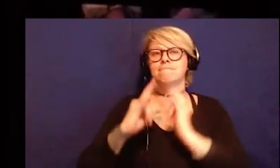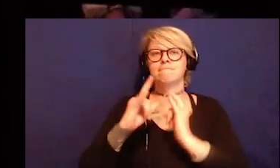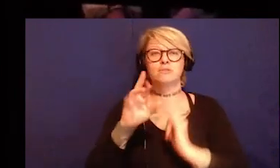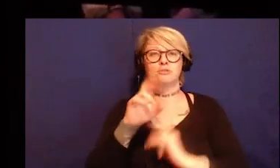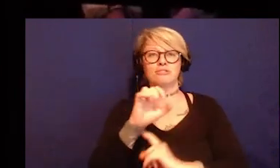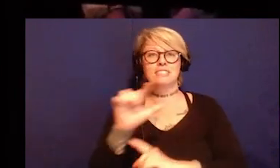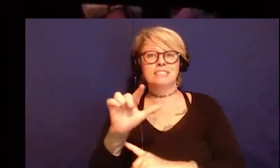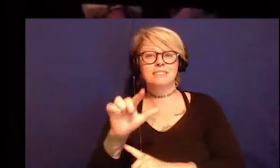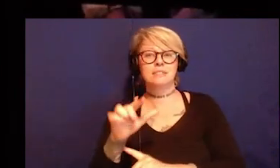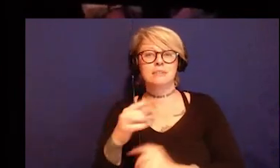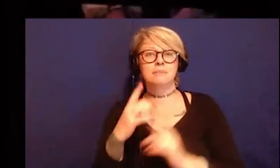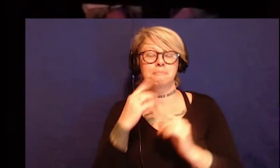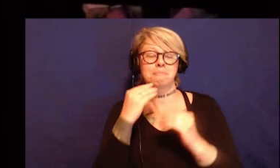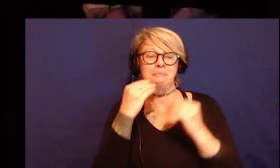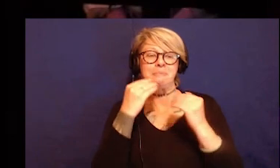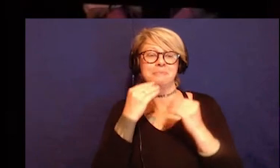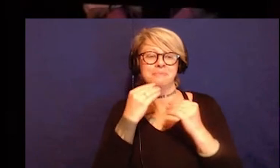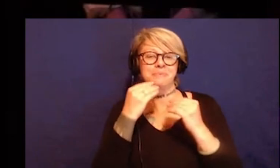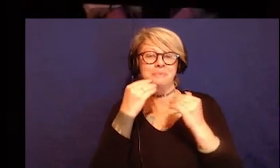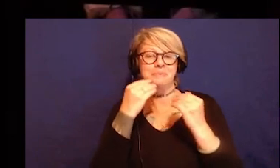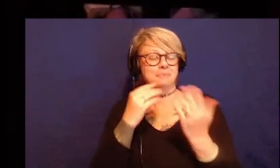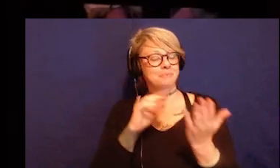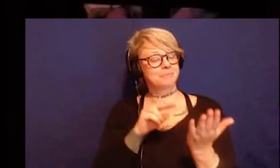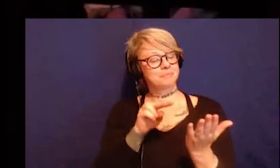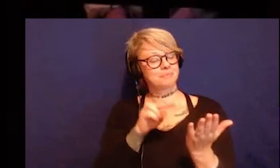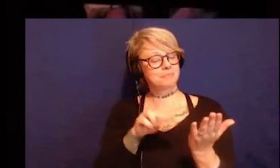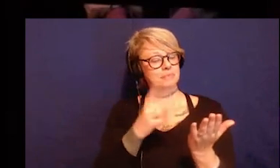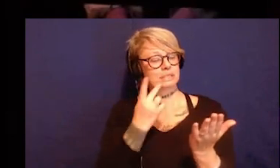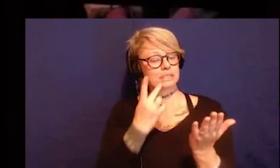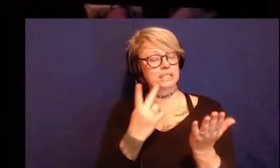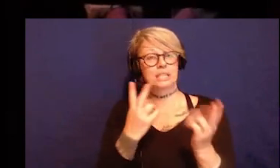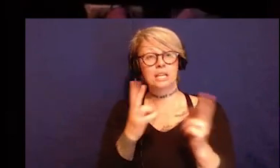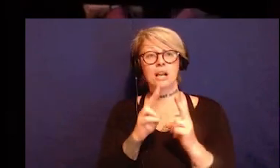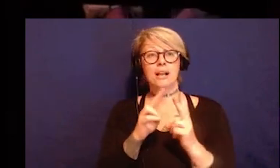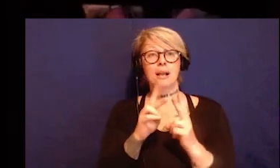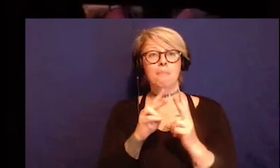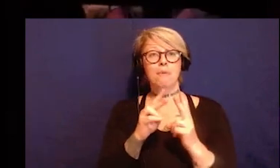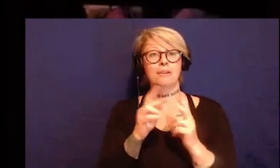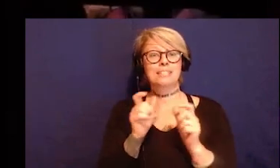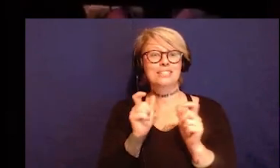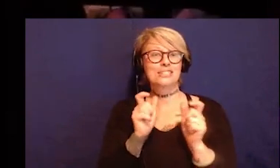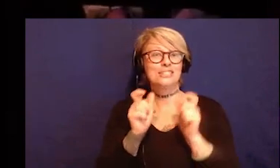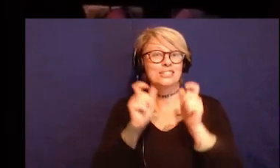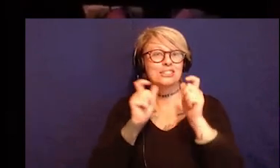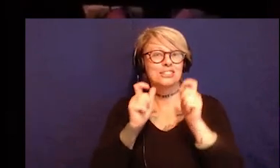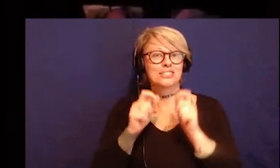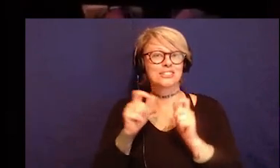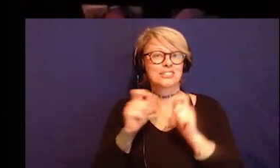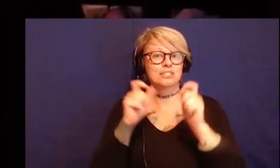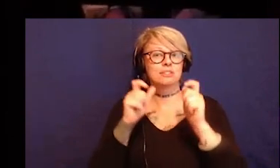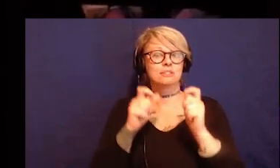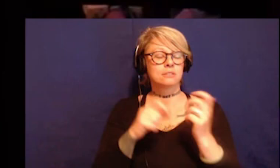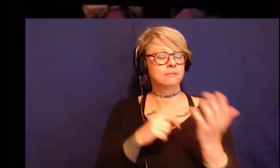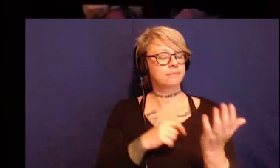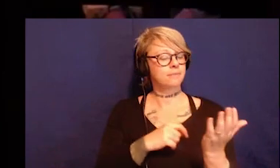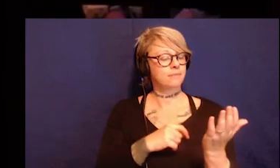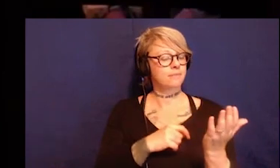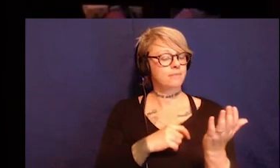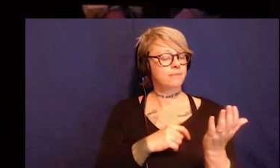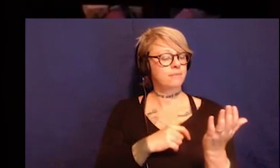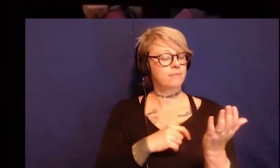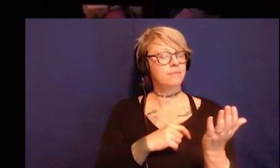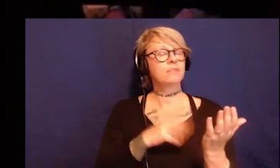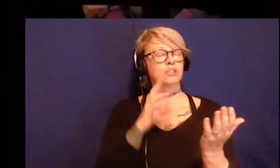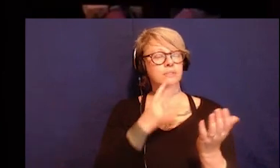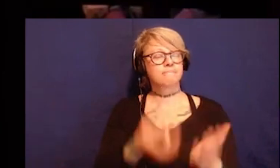small smile appears on her face while she watches a video of a couple making each other laugh. After a few moments, Betty crawls out